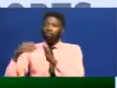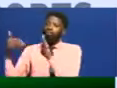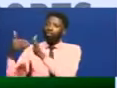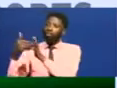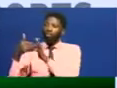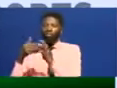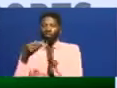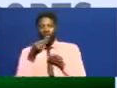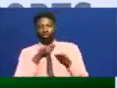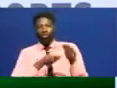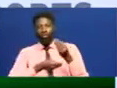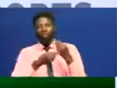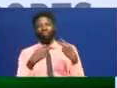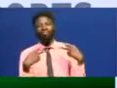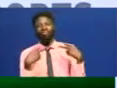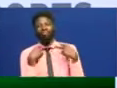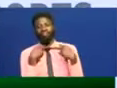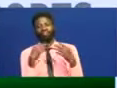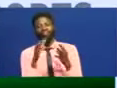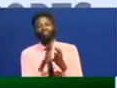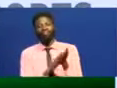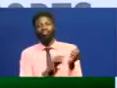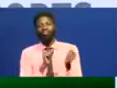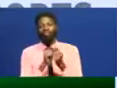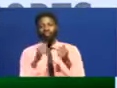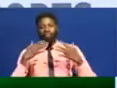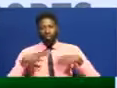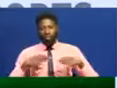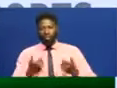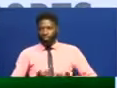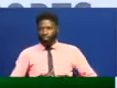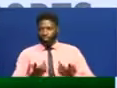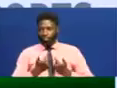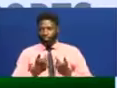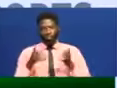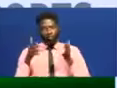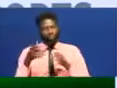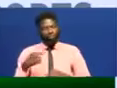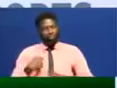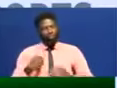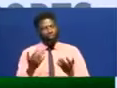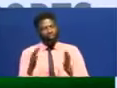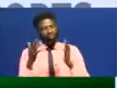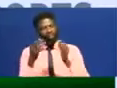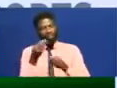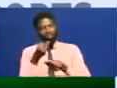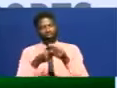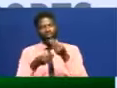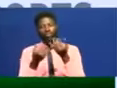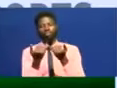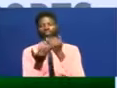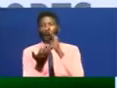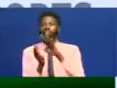that economy. You destroy livelihoods. I celebrate today that that economy is back.